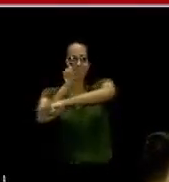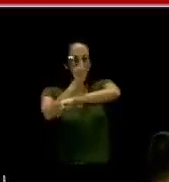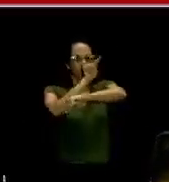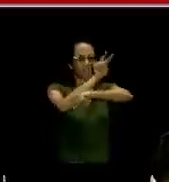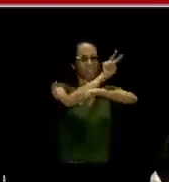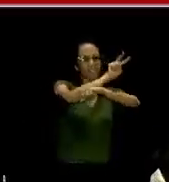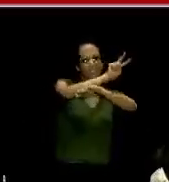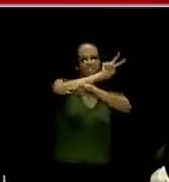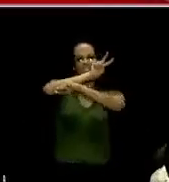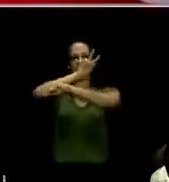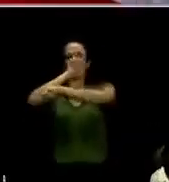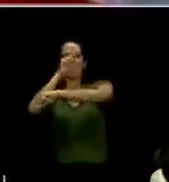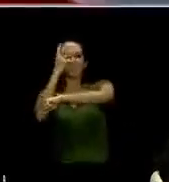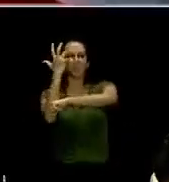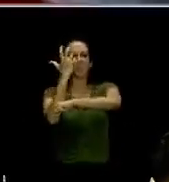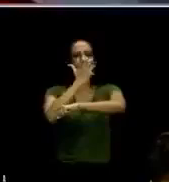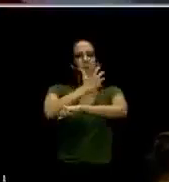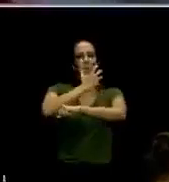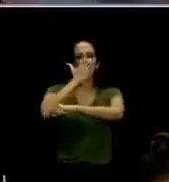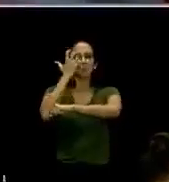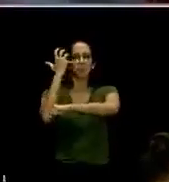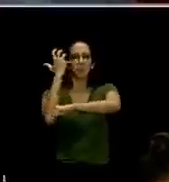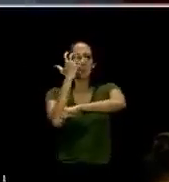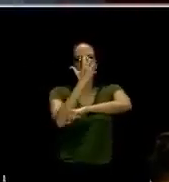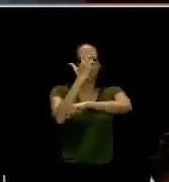watched were so